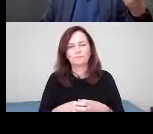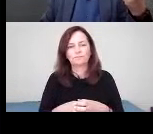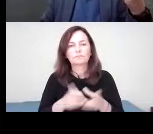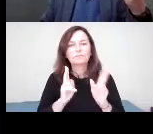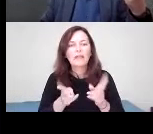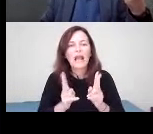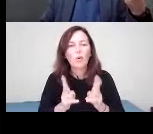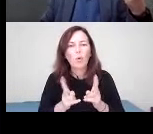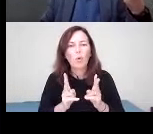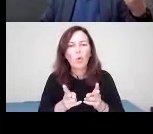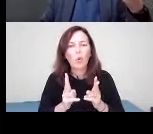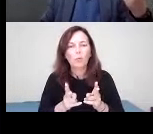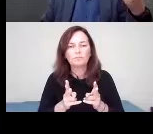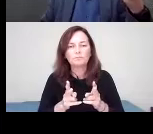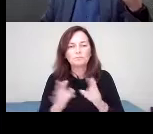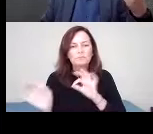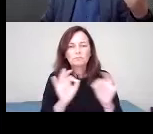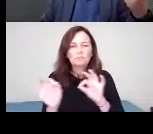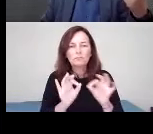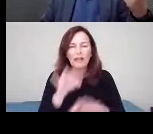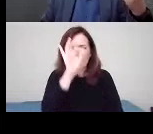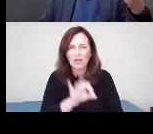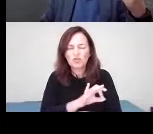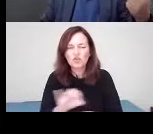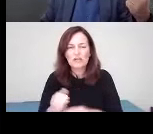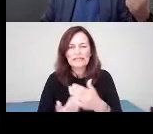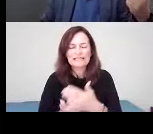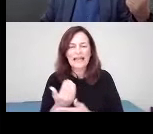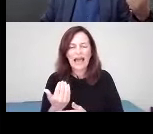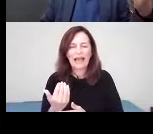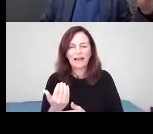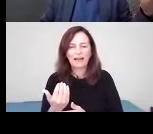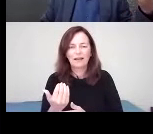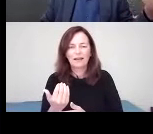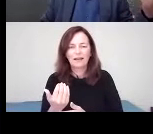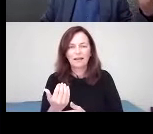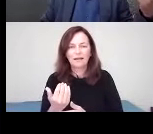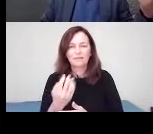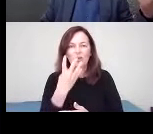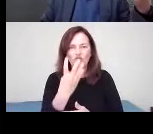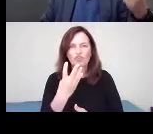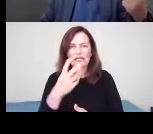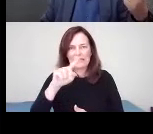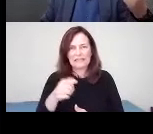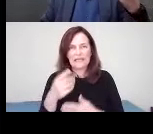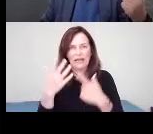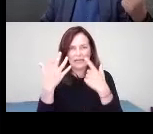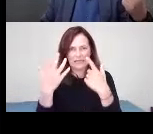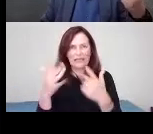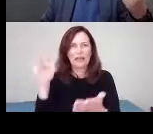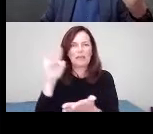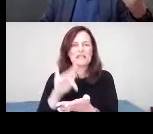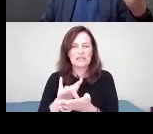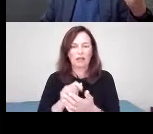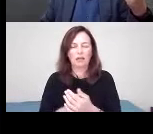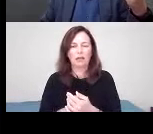roadmap, which is the common joint product to implement this 4.7 target in